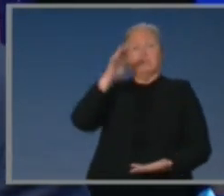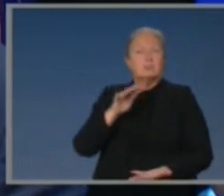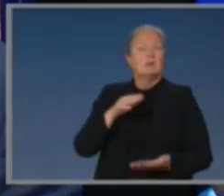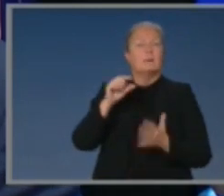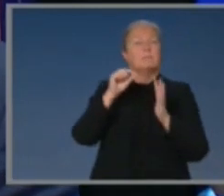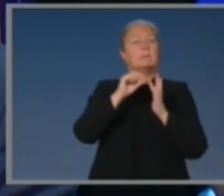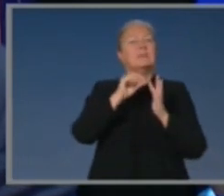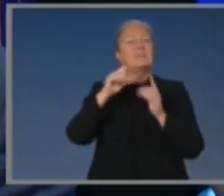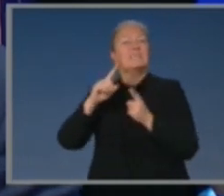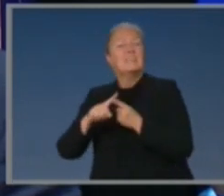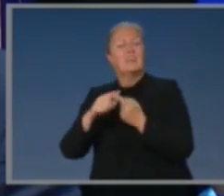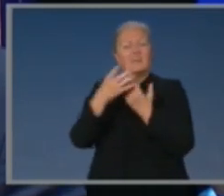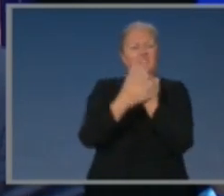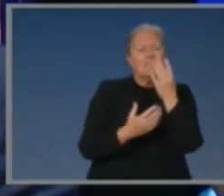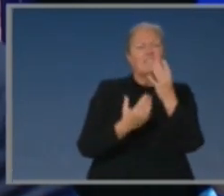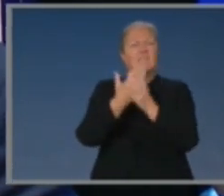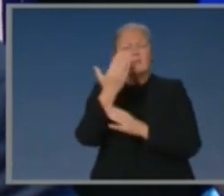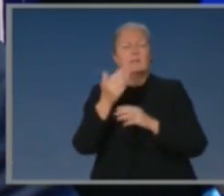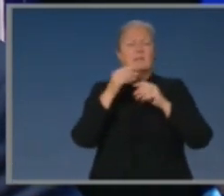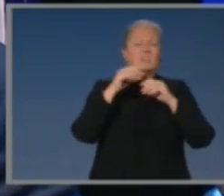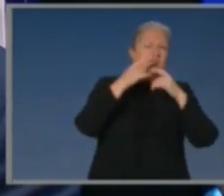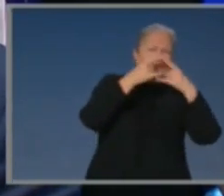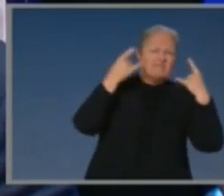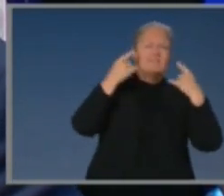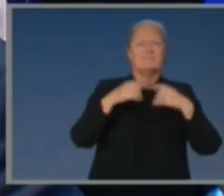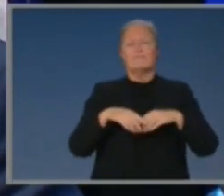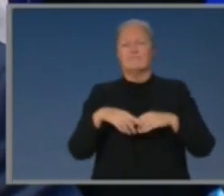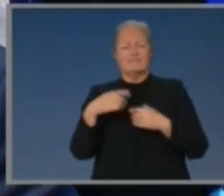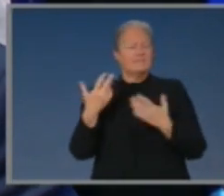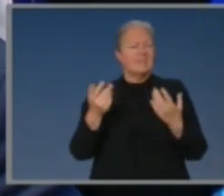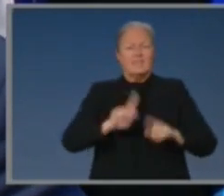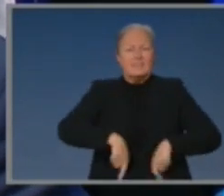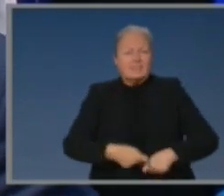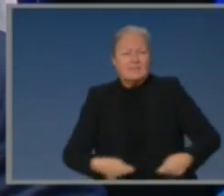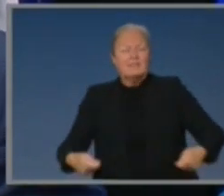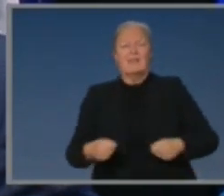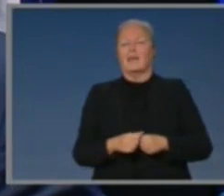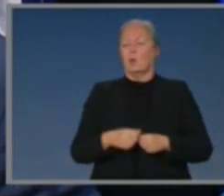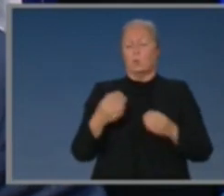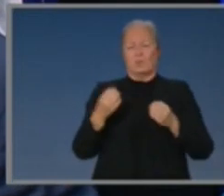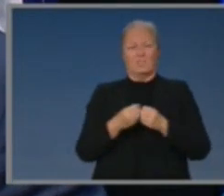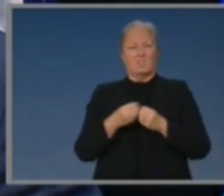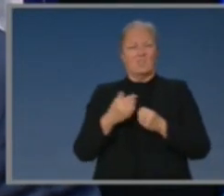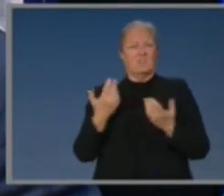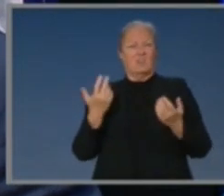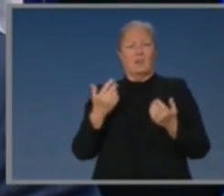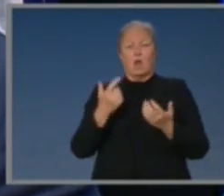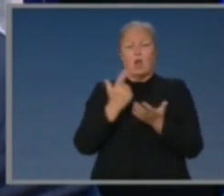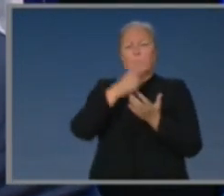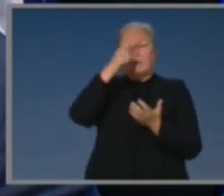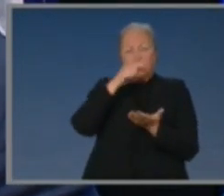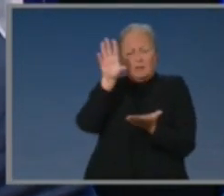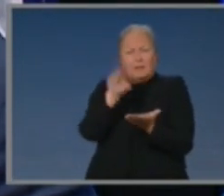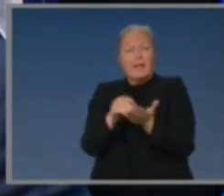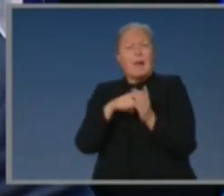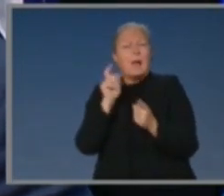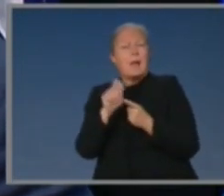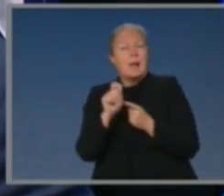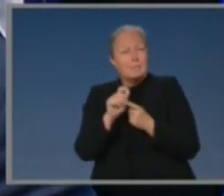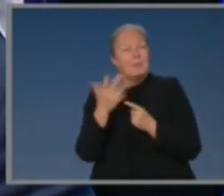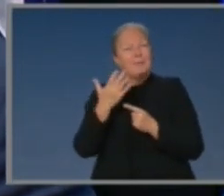have. There was not 5 million people on a COVID-safe app. And so we have built these protections over the